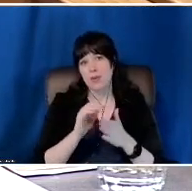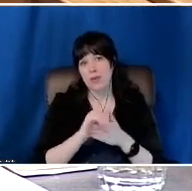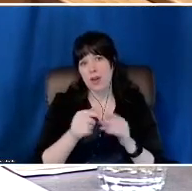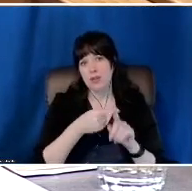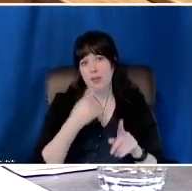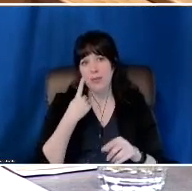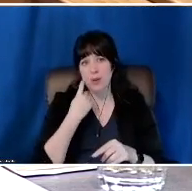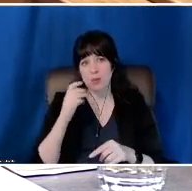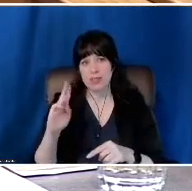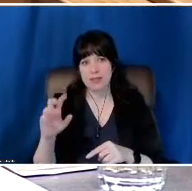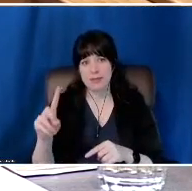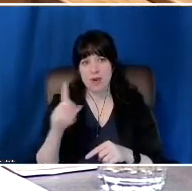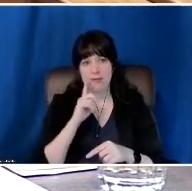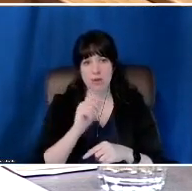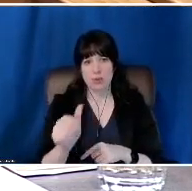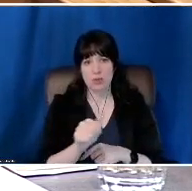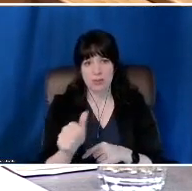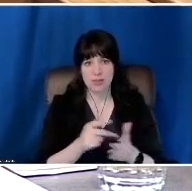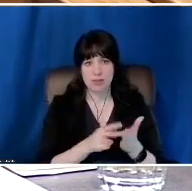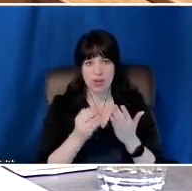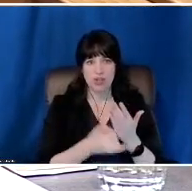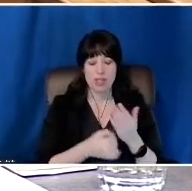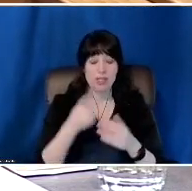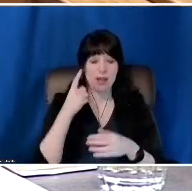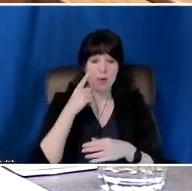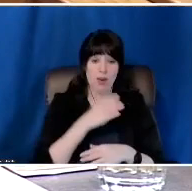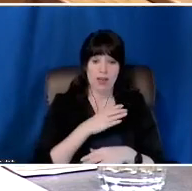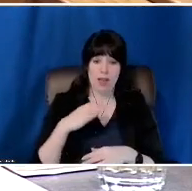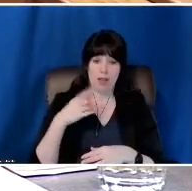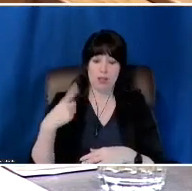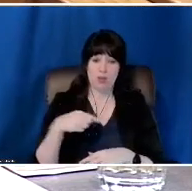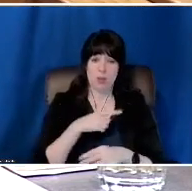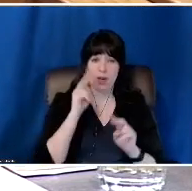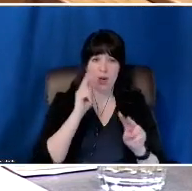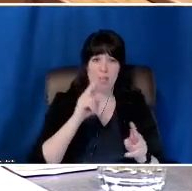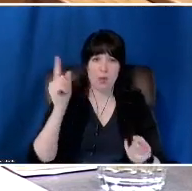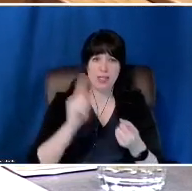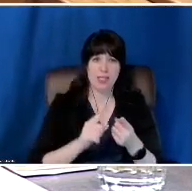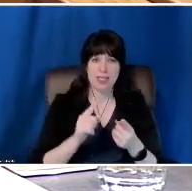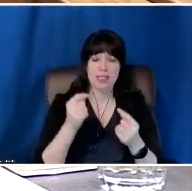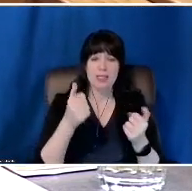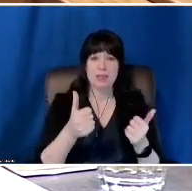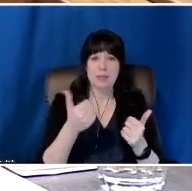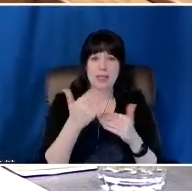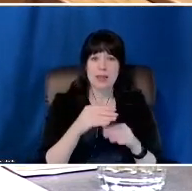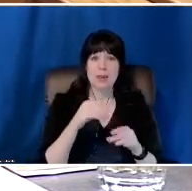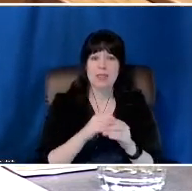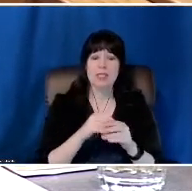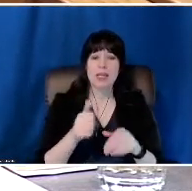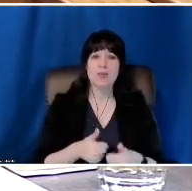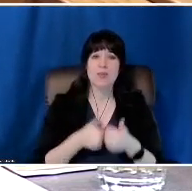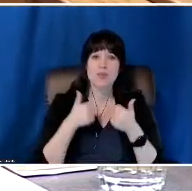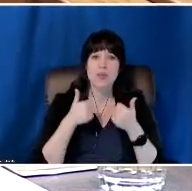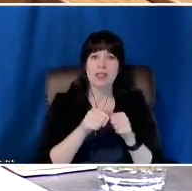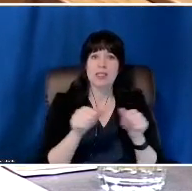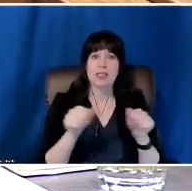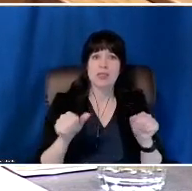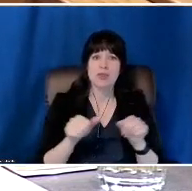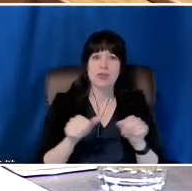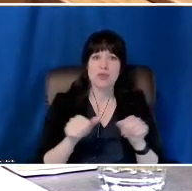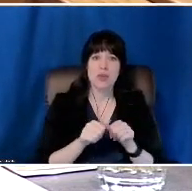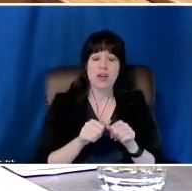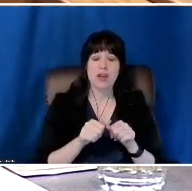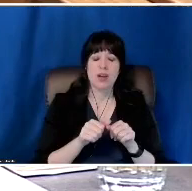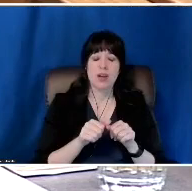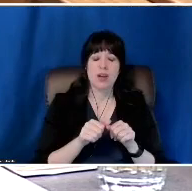transportation projects. As a council, we are currently looking at reducing speed limits in residential areas with our 20 is Plenty program, as